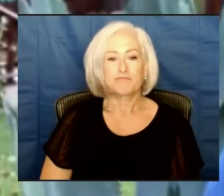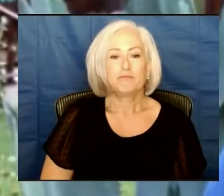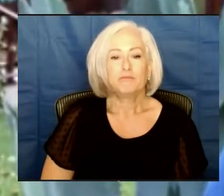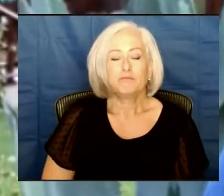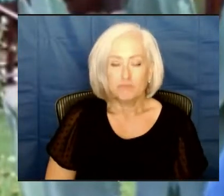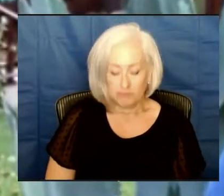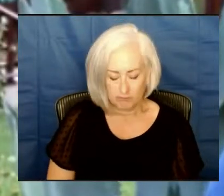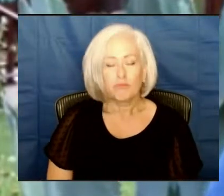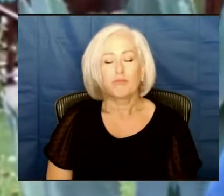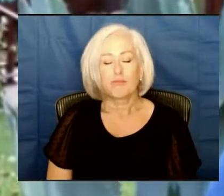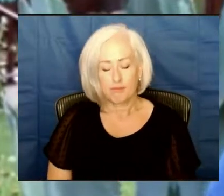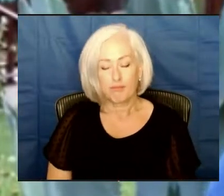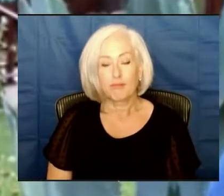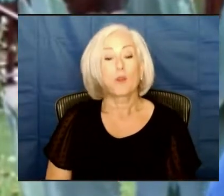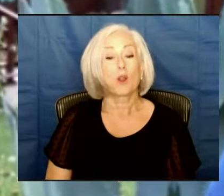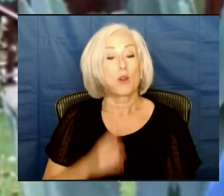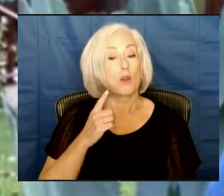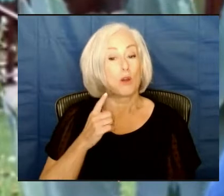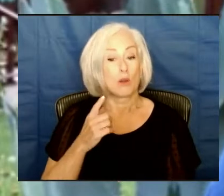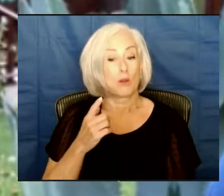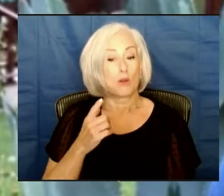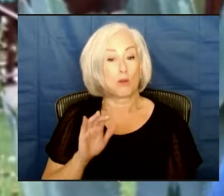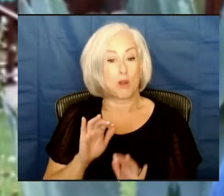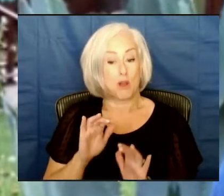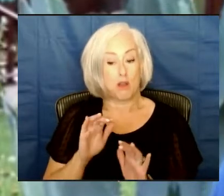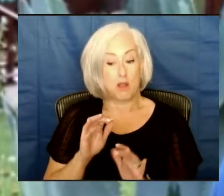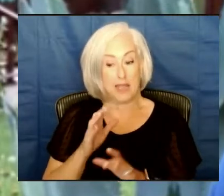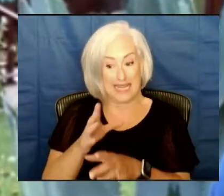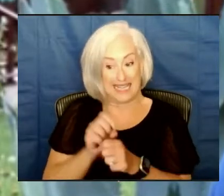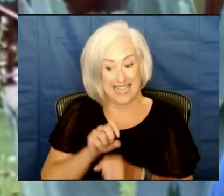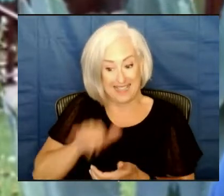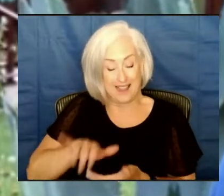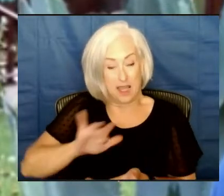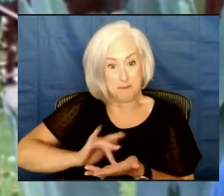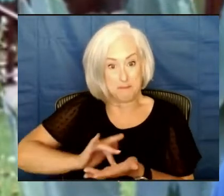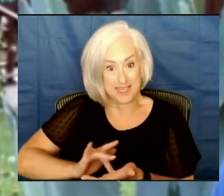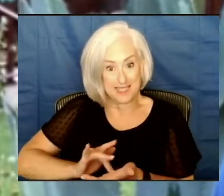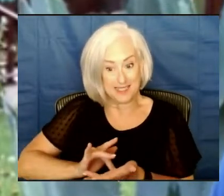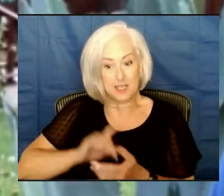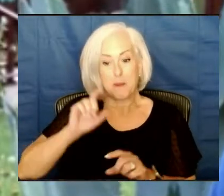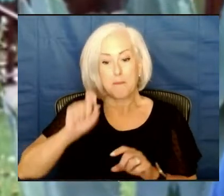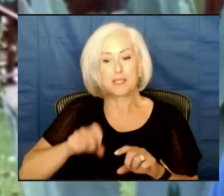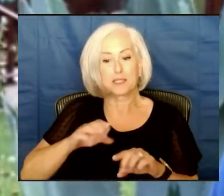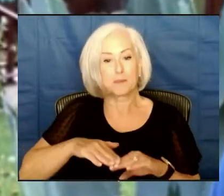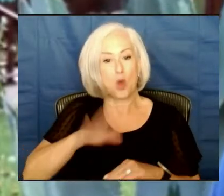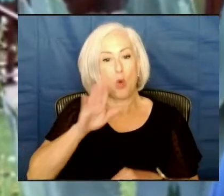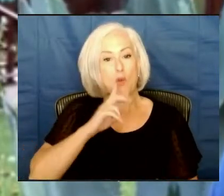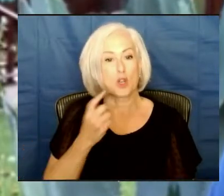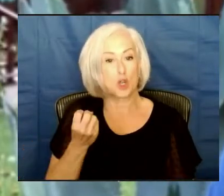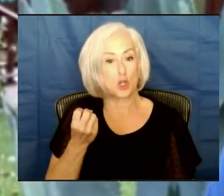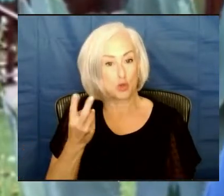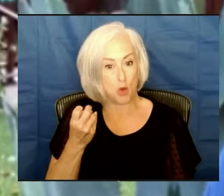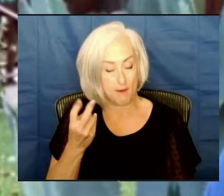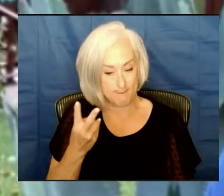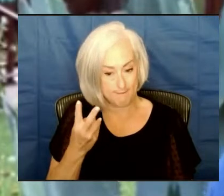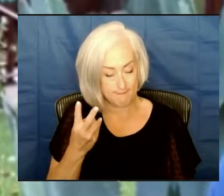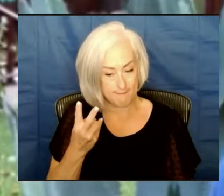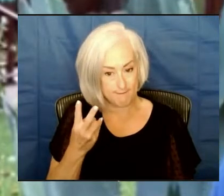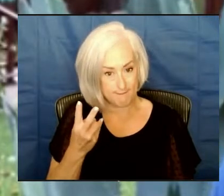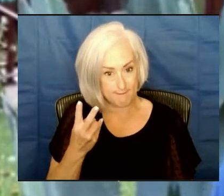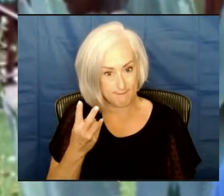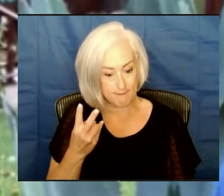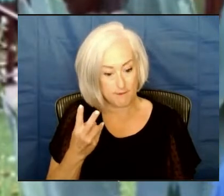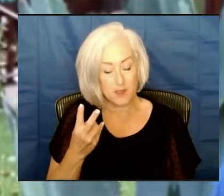The indications for getting it are obviously a certain age, 12 and above. And, it says